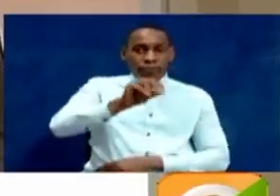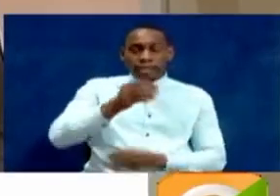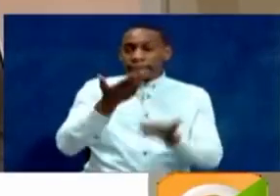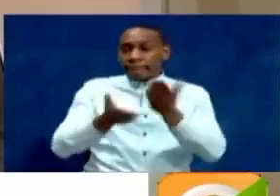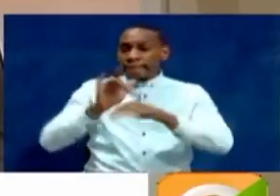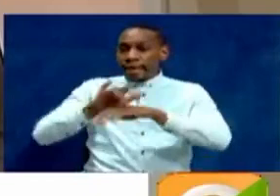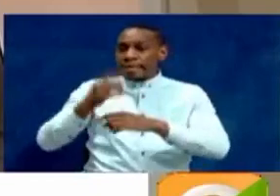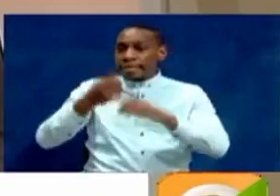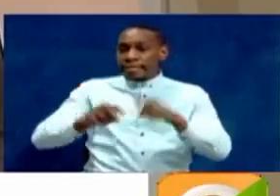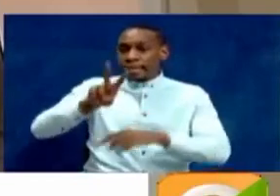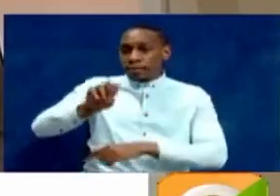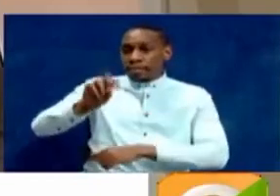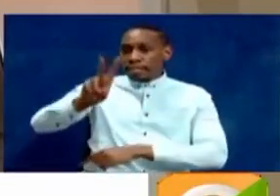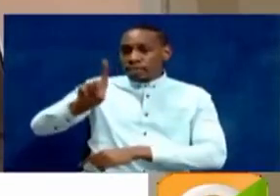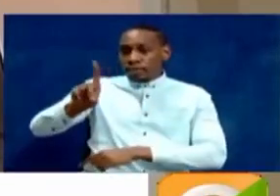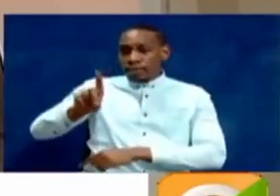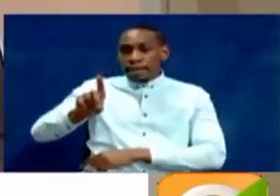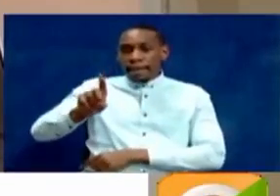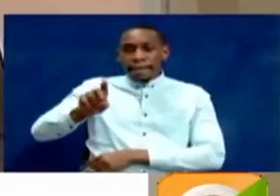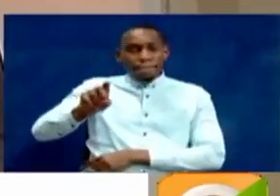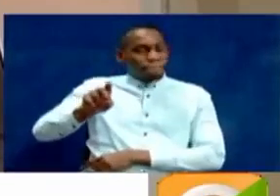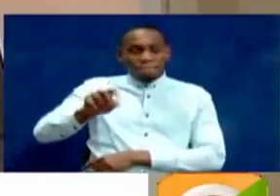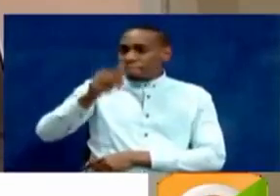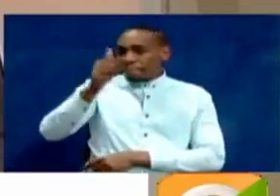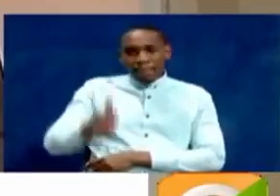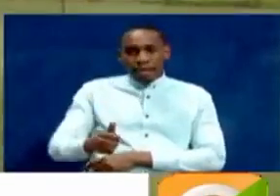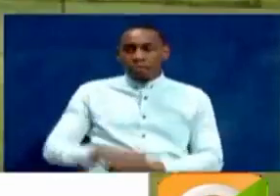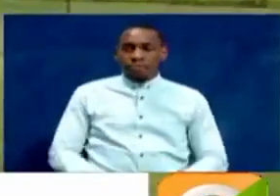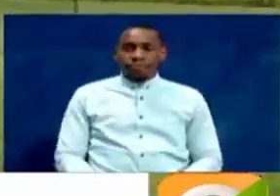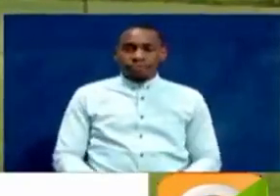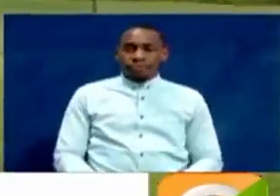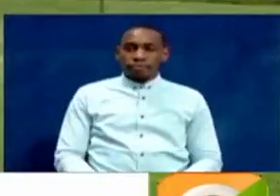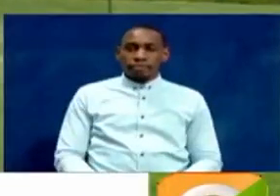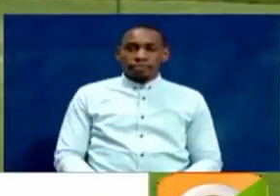or early 2021 are still very slim.